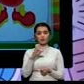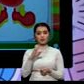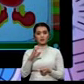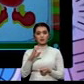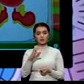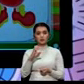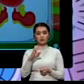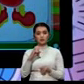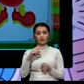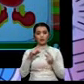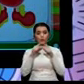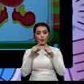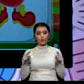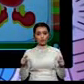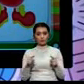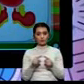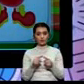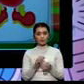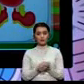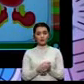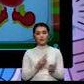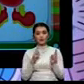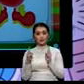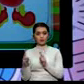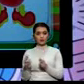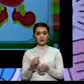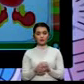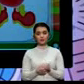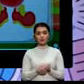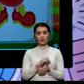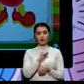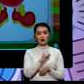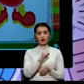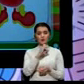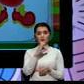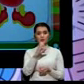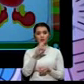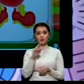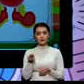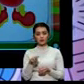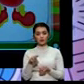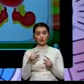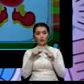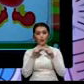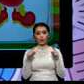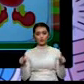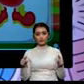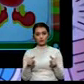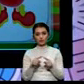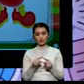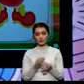C uch burchak. Keyingisi A, C, D uch